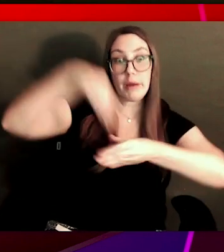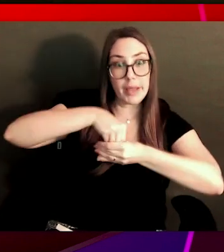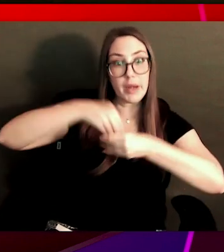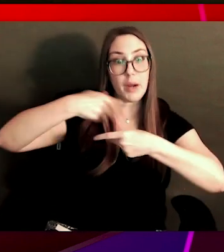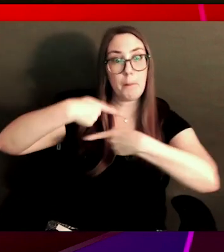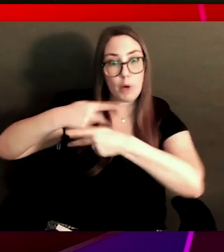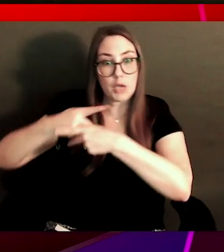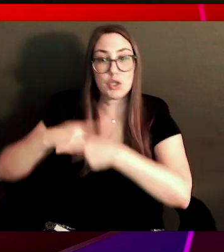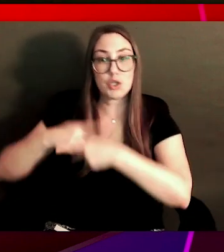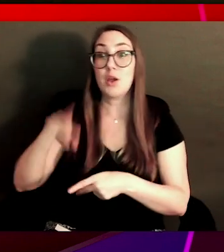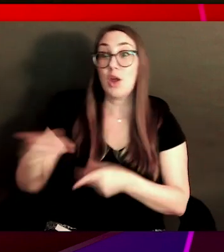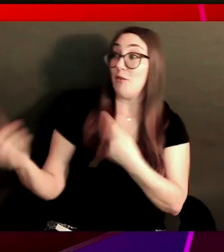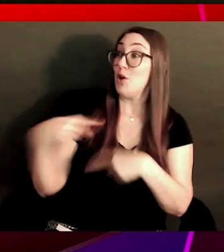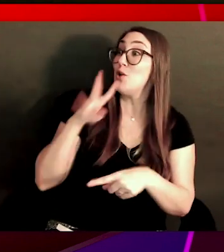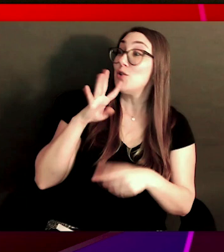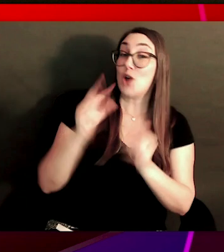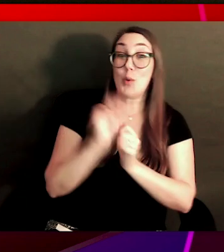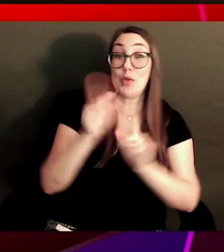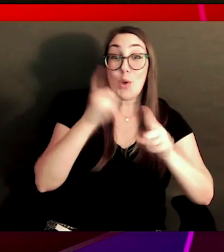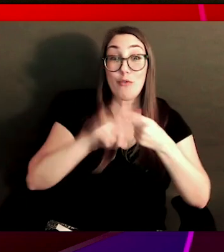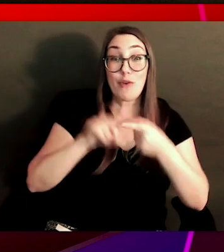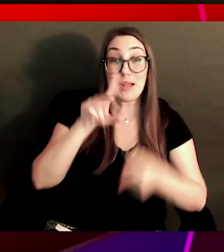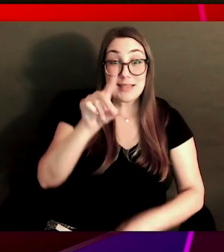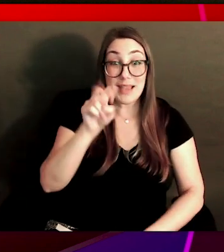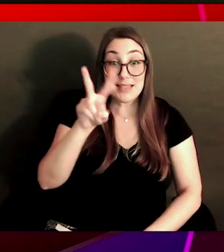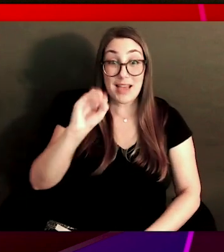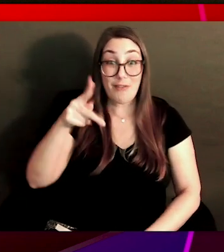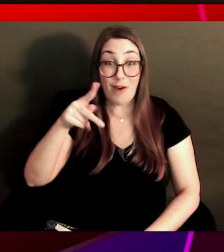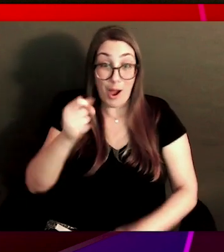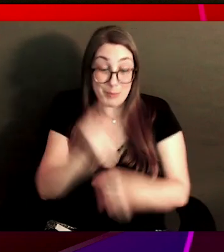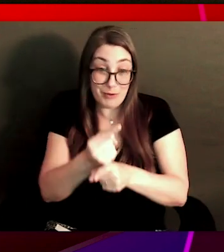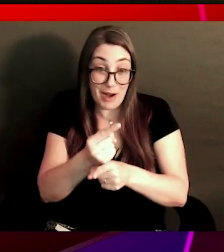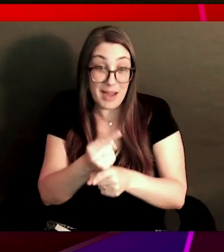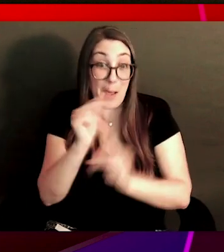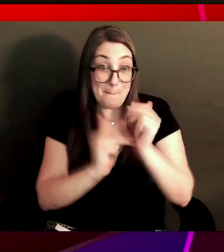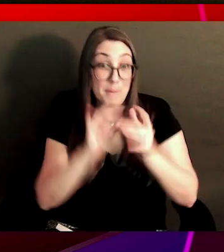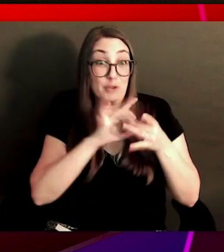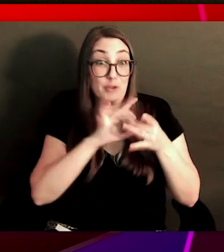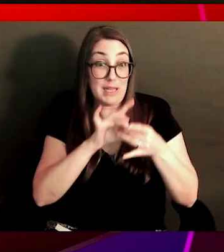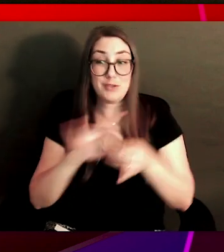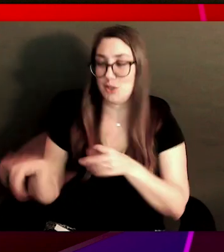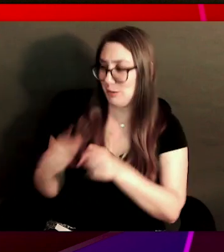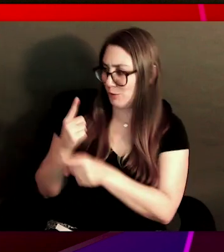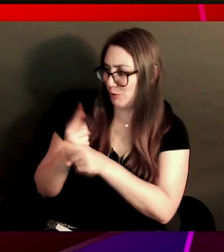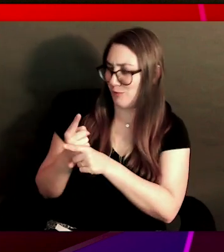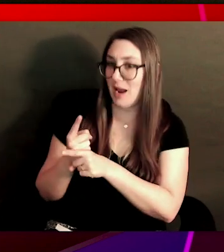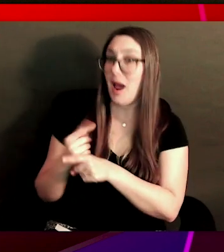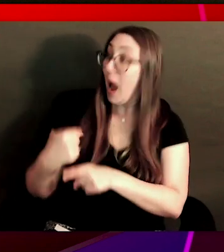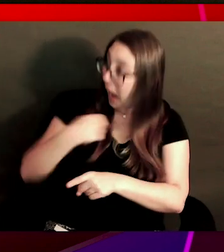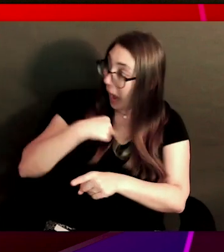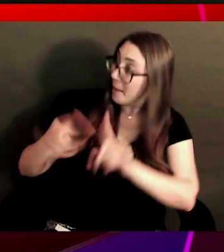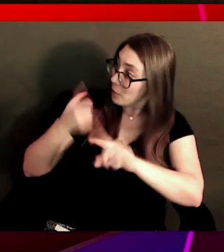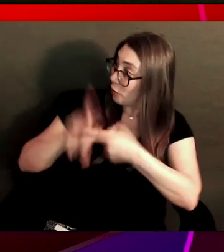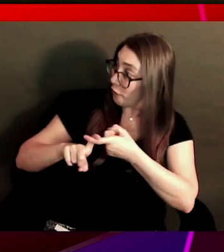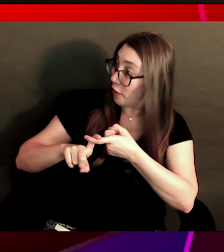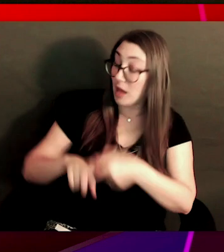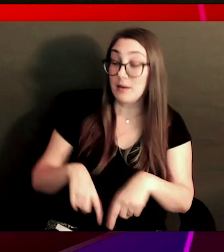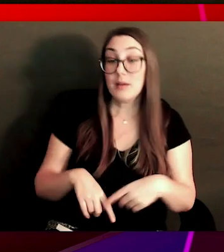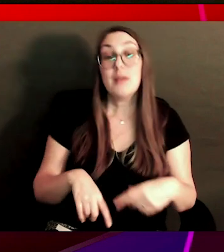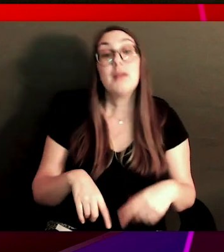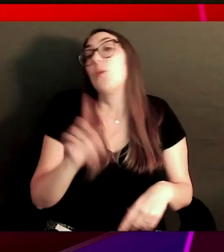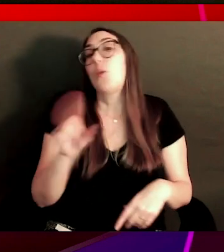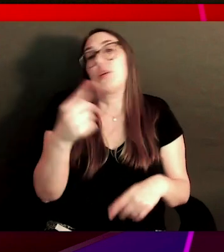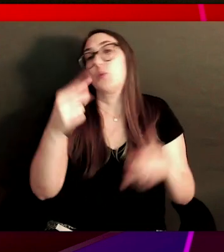talk to your friends at DevOps, too, and what if build you don't relationships. Have a friend? Exactly. Yeah. So we find all kinds of customers. You don't have friends? I'm your friend. Where there's just one person who's wearing all